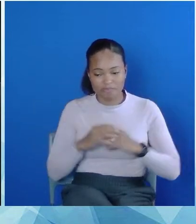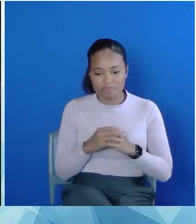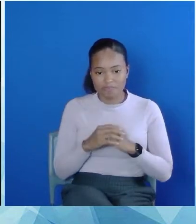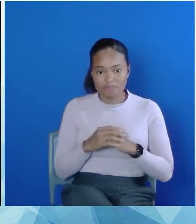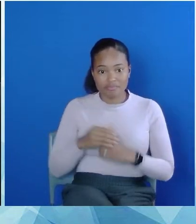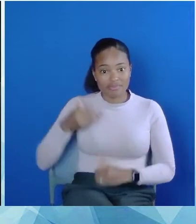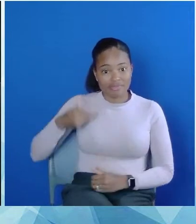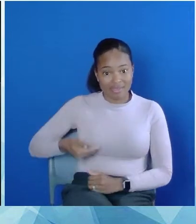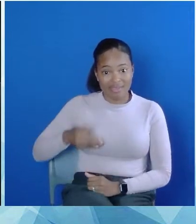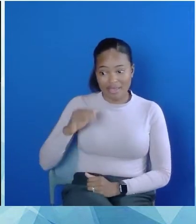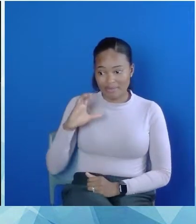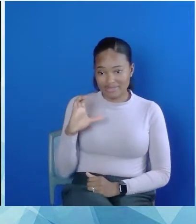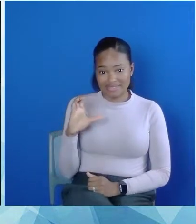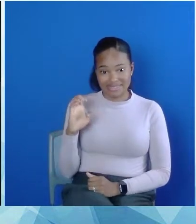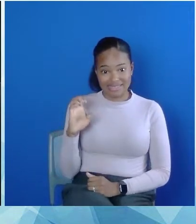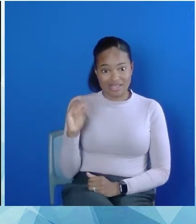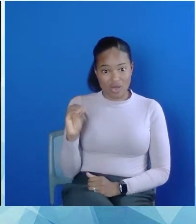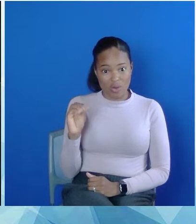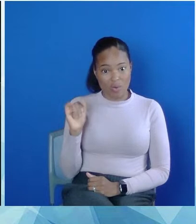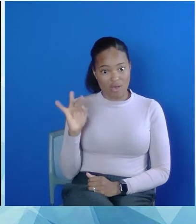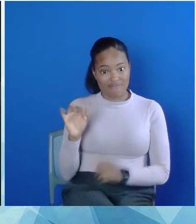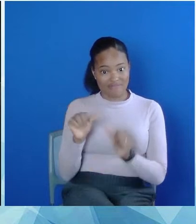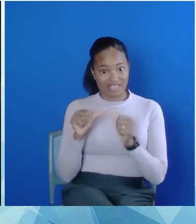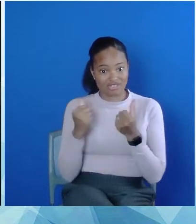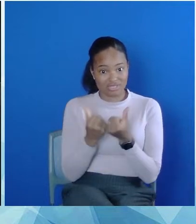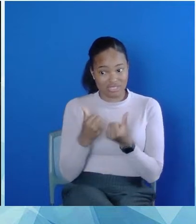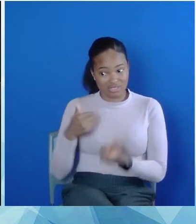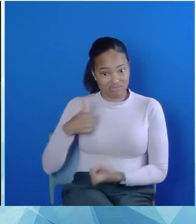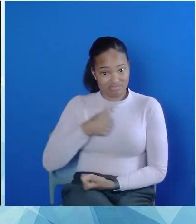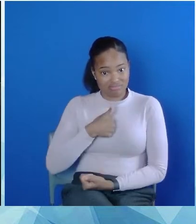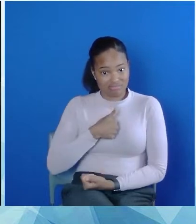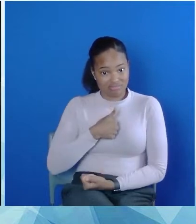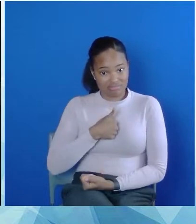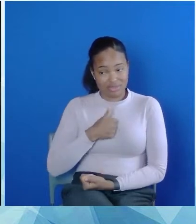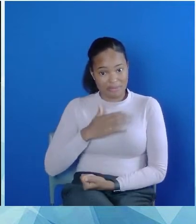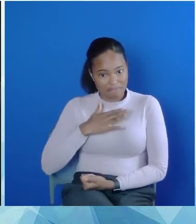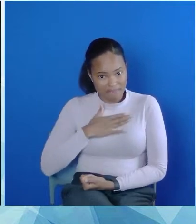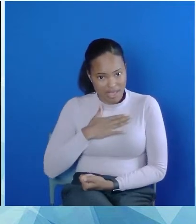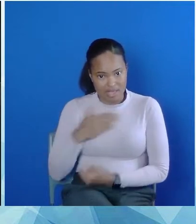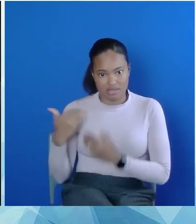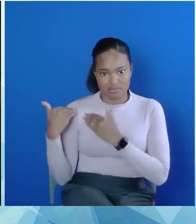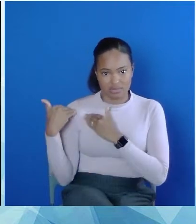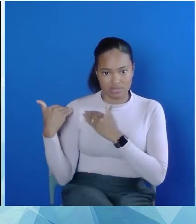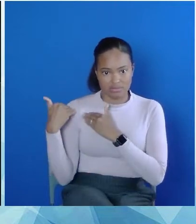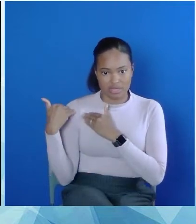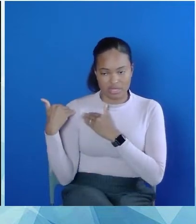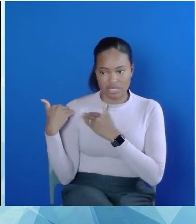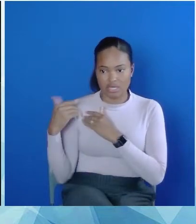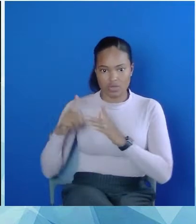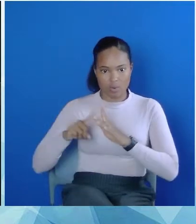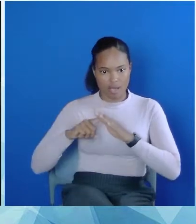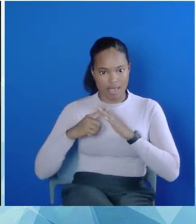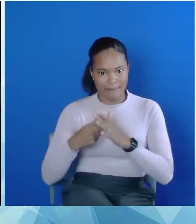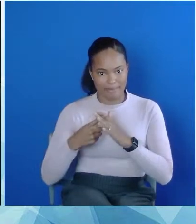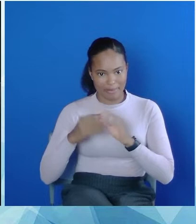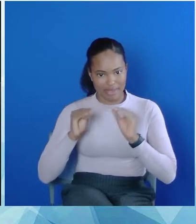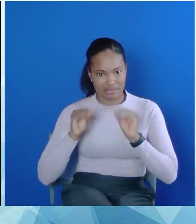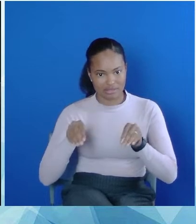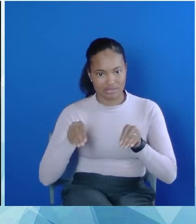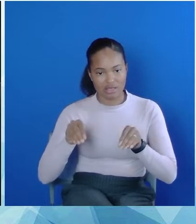the CEO of the agency. It is my responsibility to implement